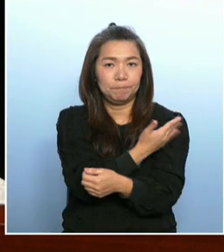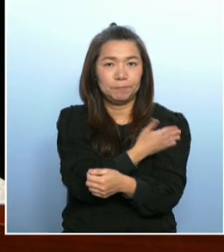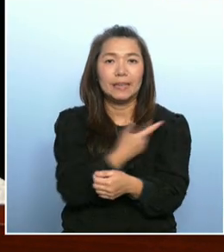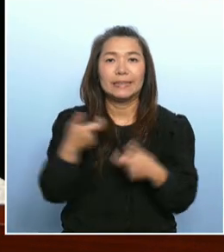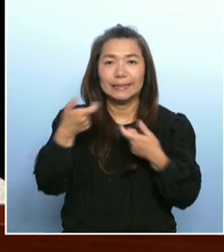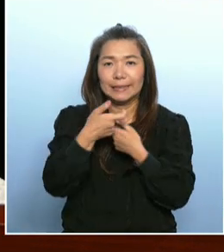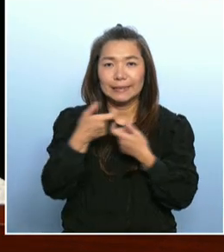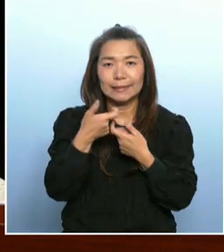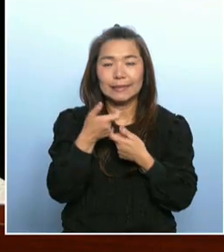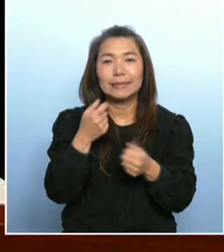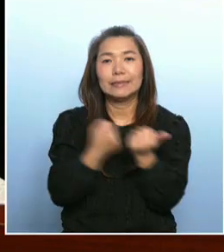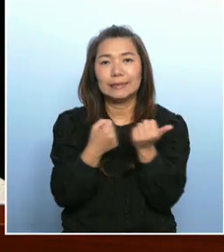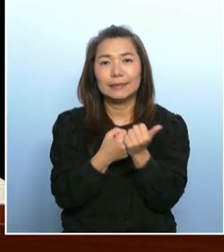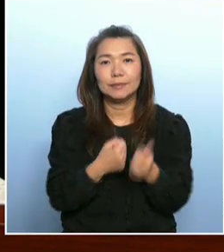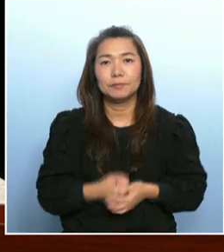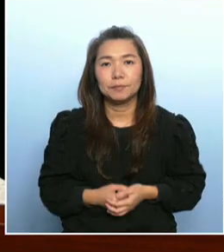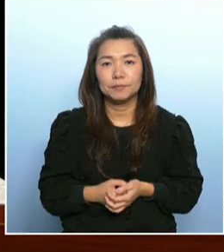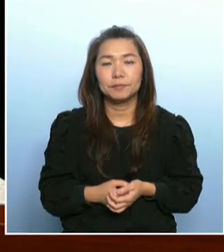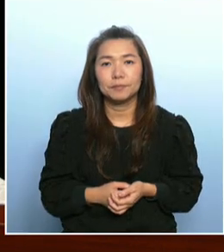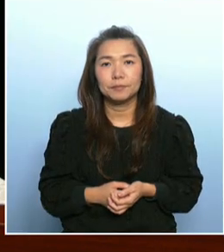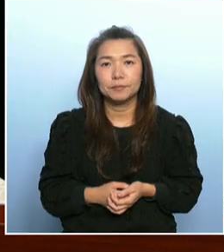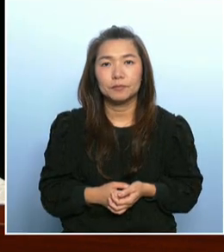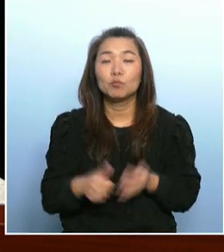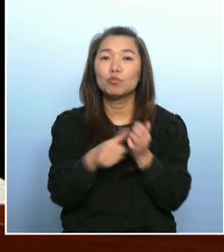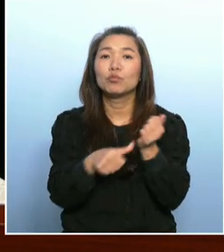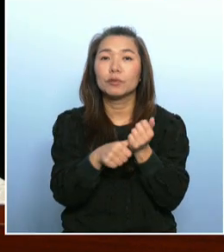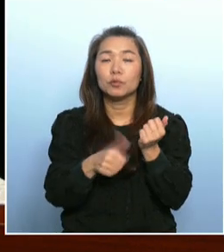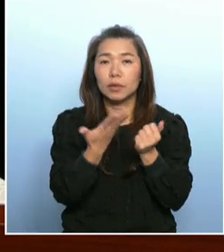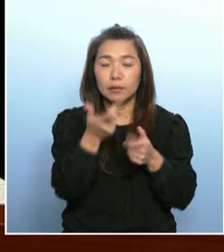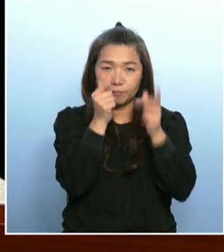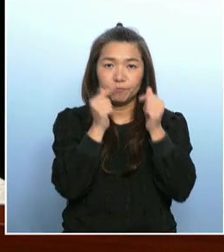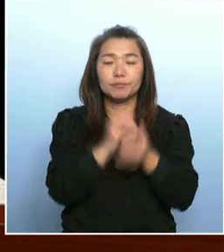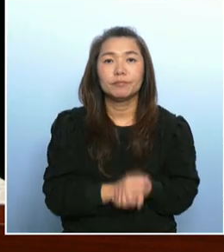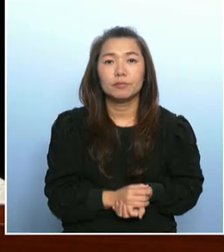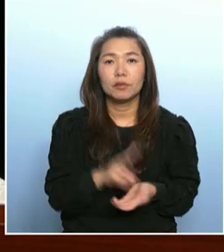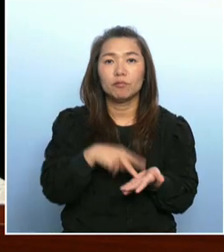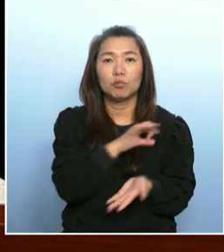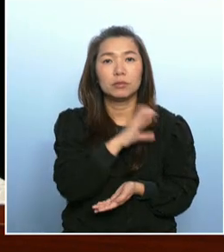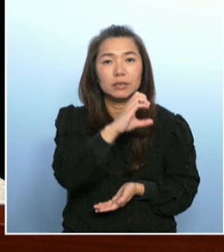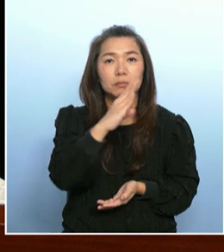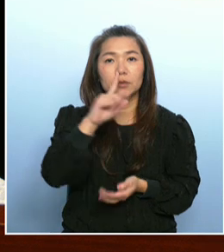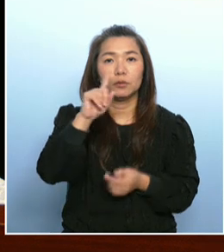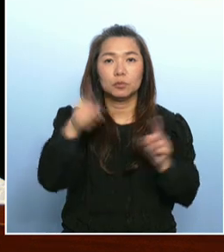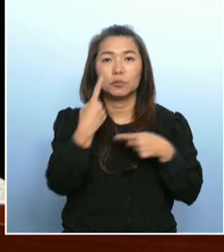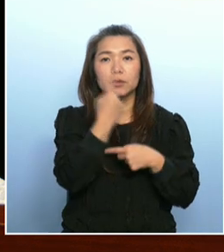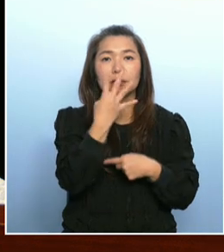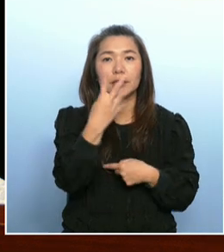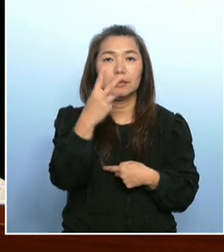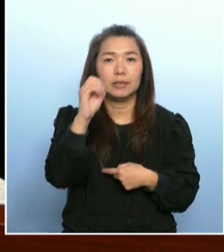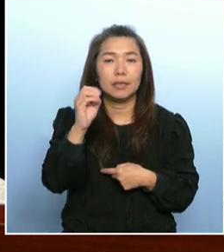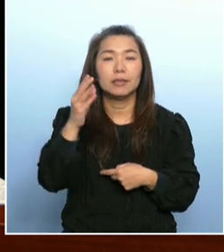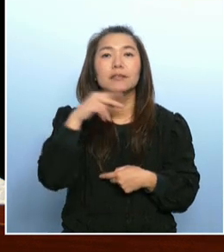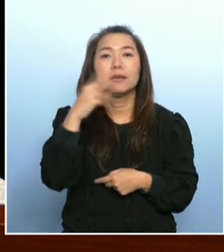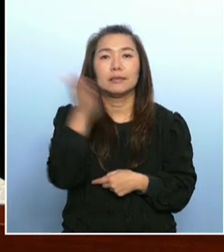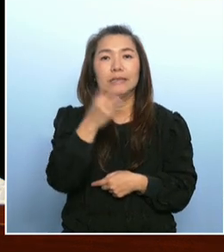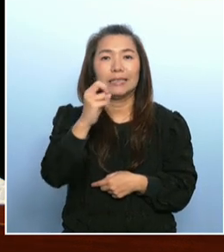Second item, financial support for persons with disabilities and their carers. Members may refer to LC